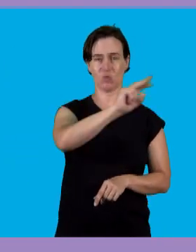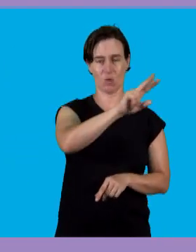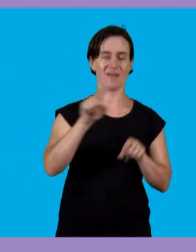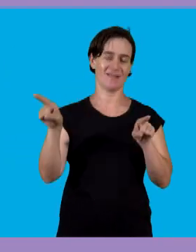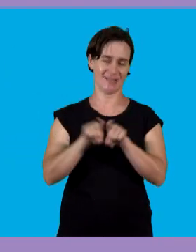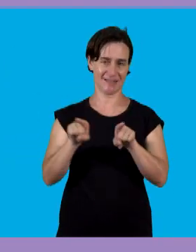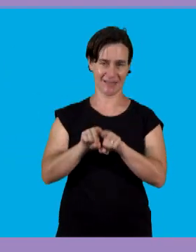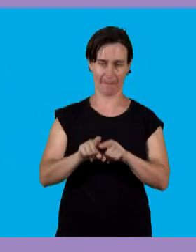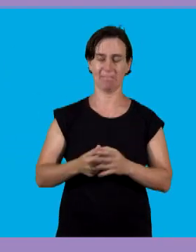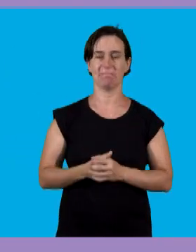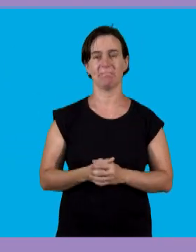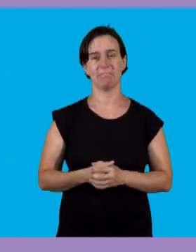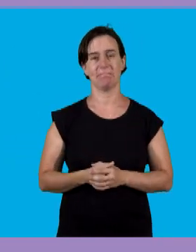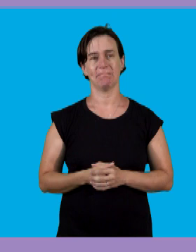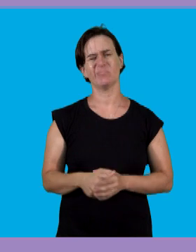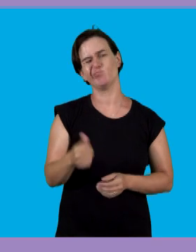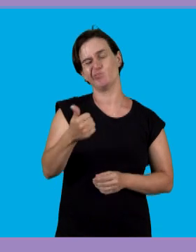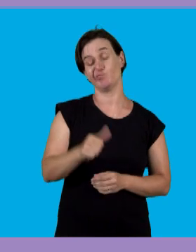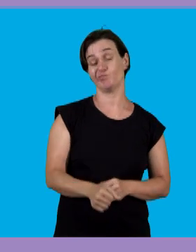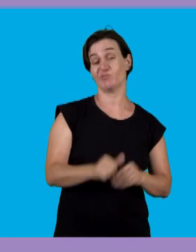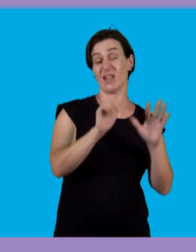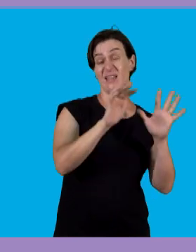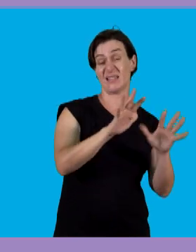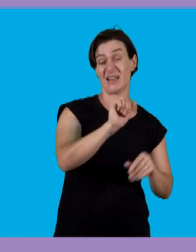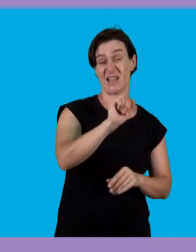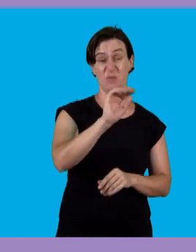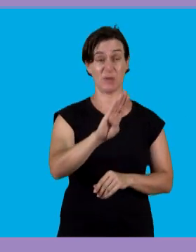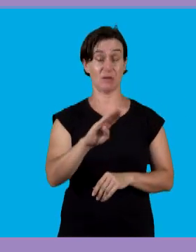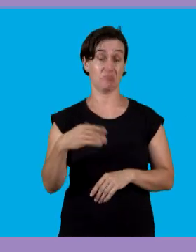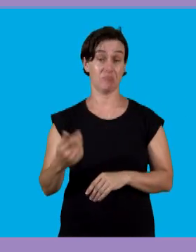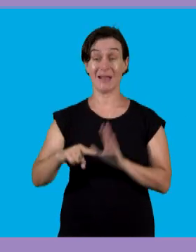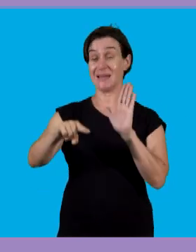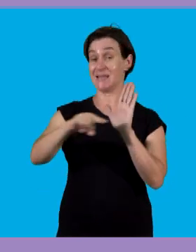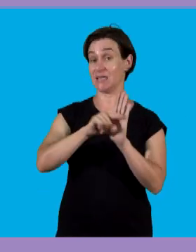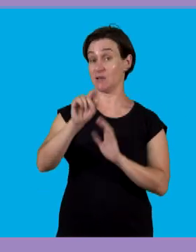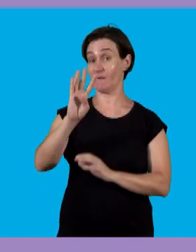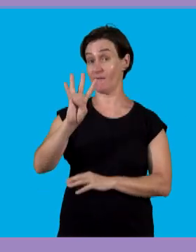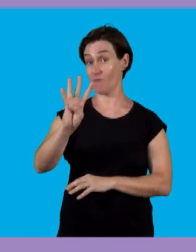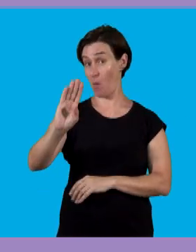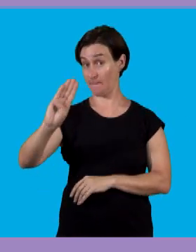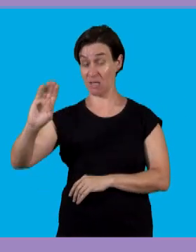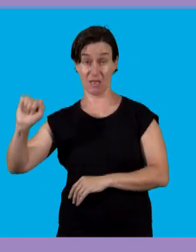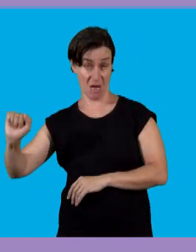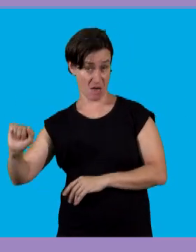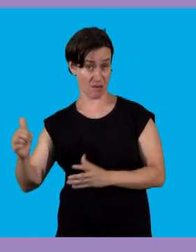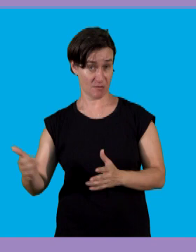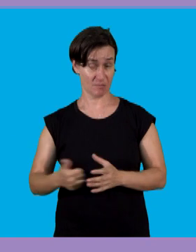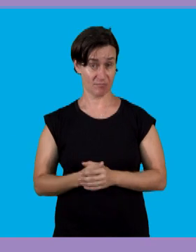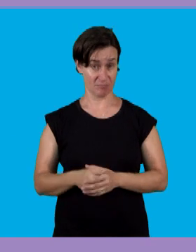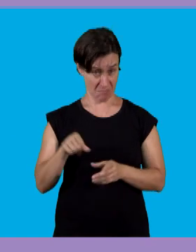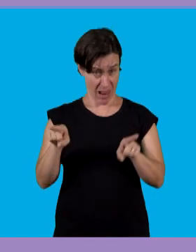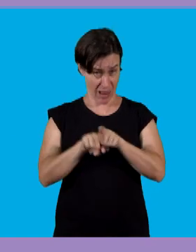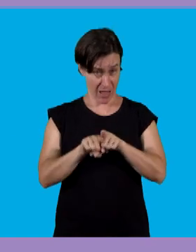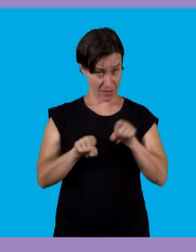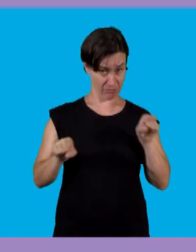2. What about 10ab and negative 4ba?